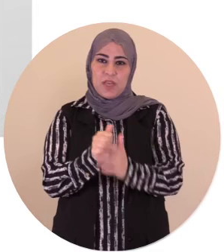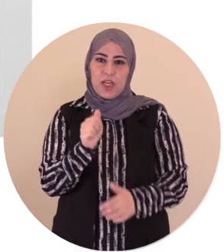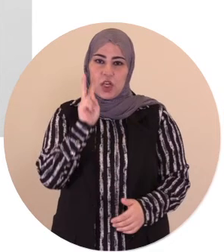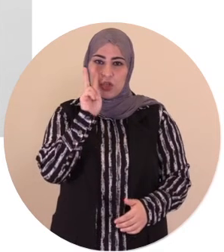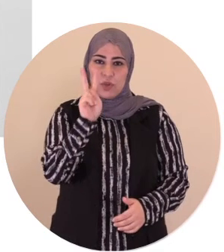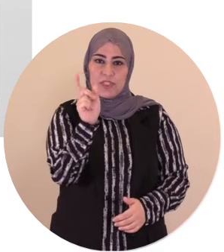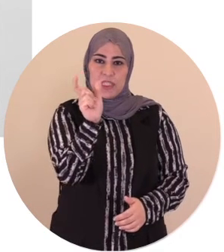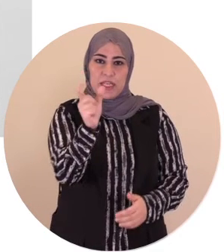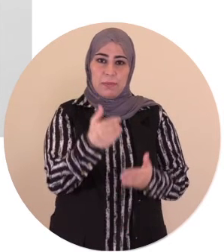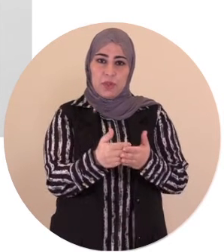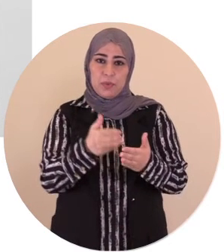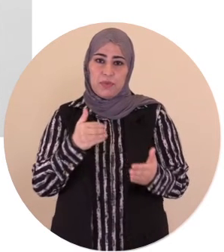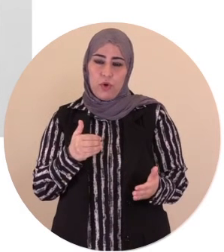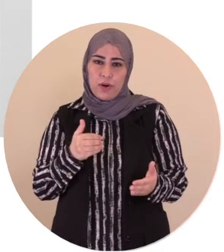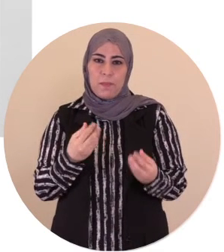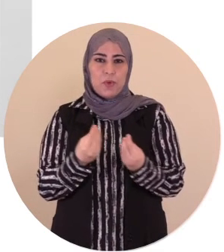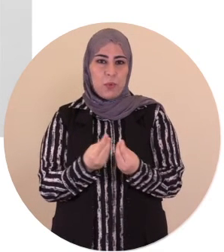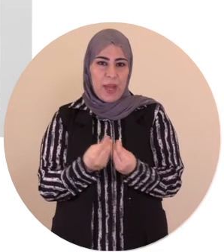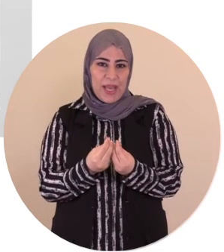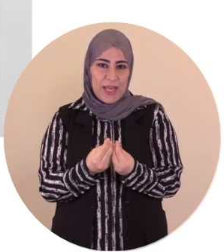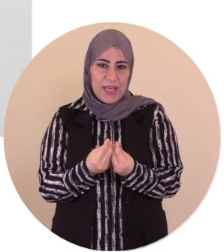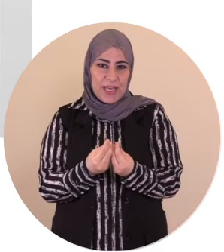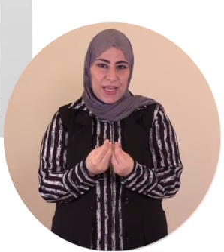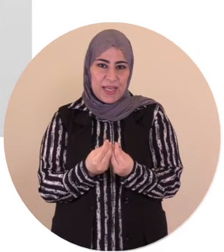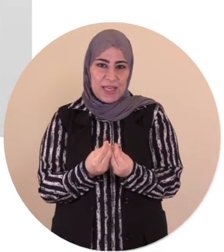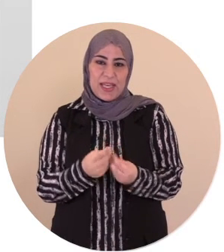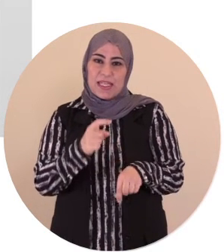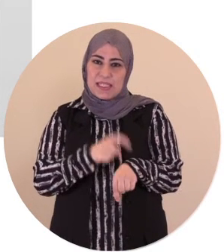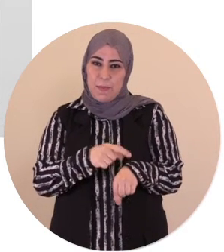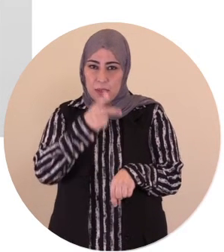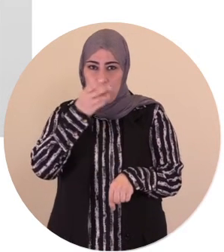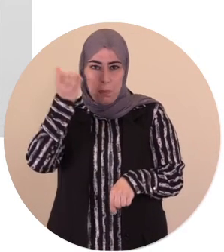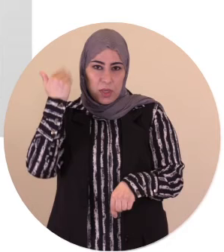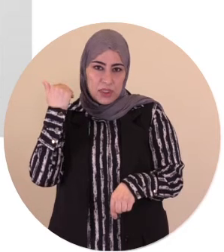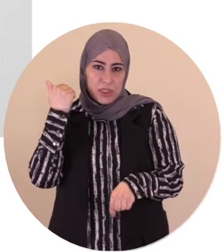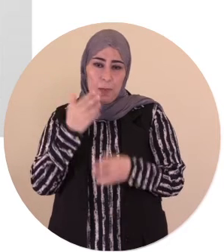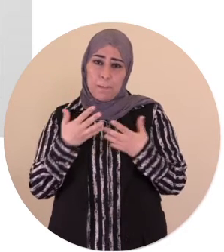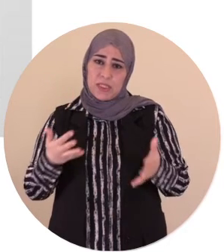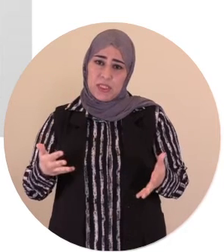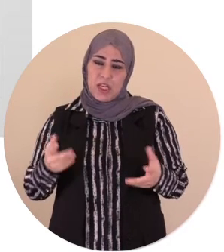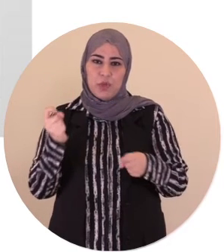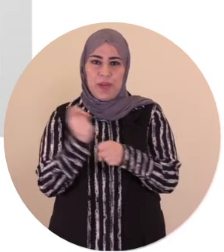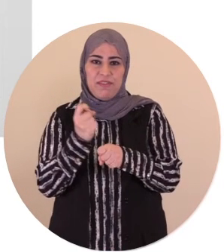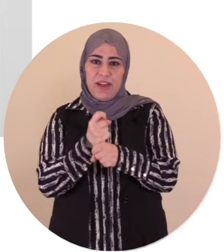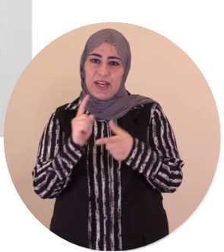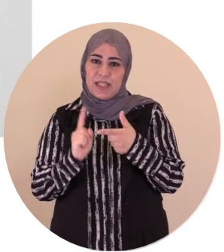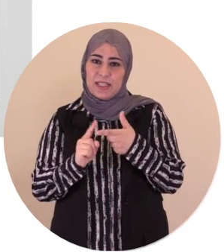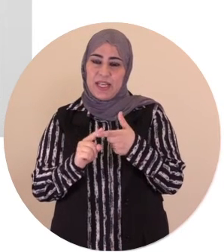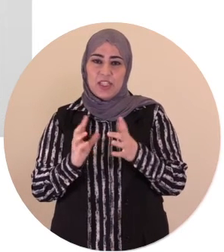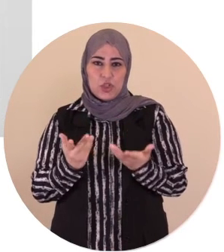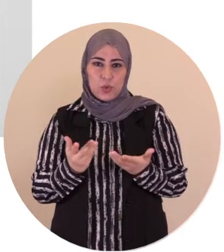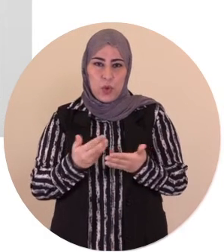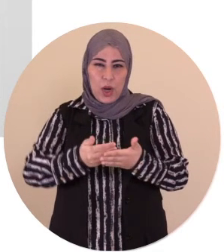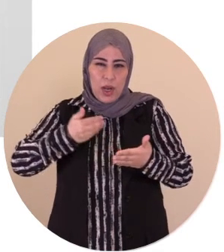be in the past perfect. So this is a tip for you. Like it's a key point. So look at the sentence. Before they got here is in the